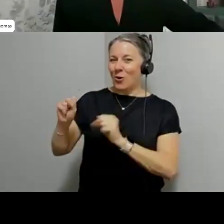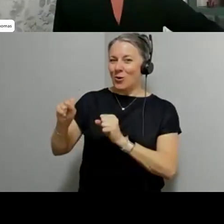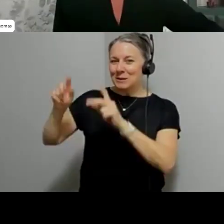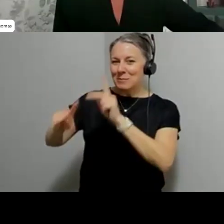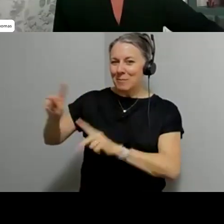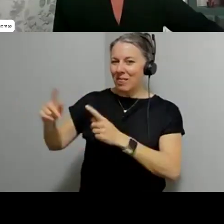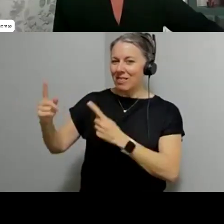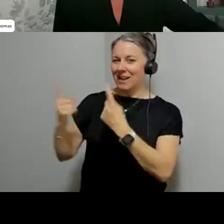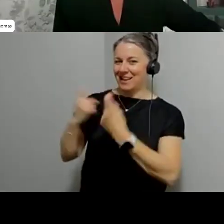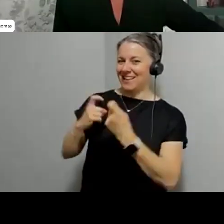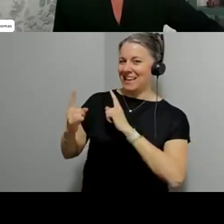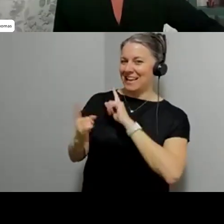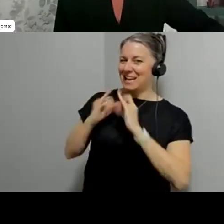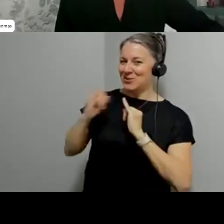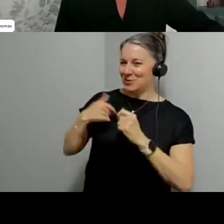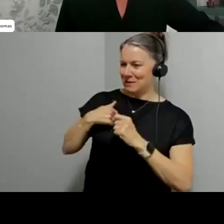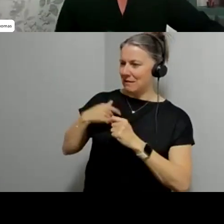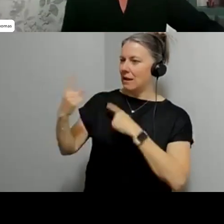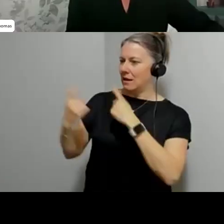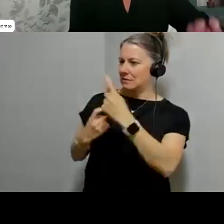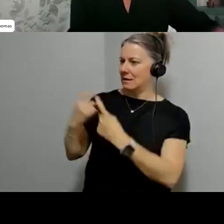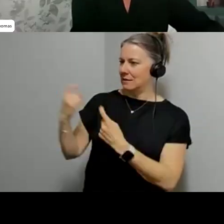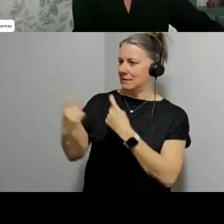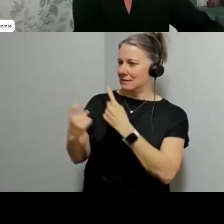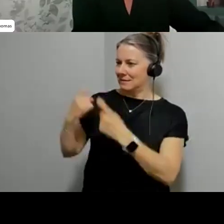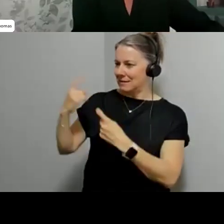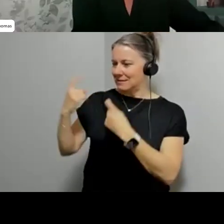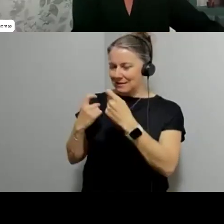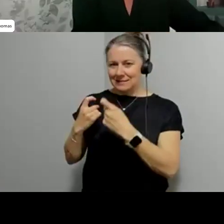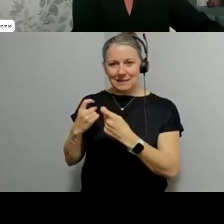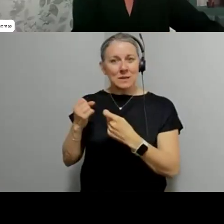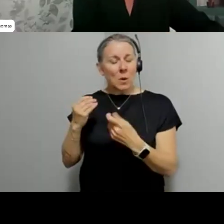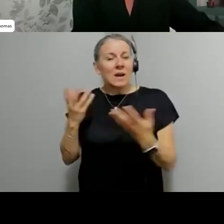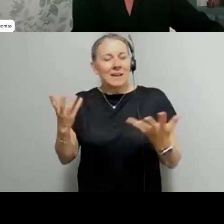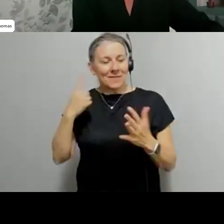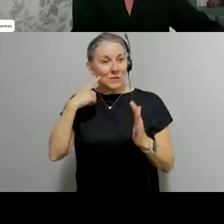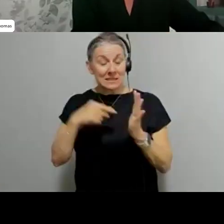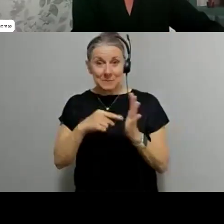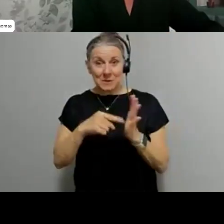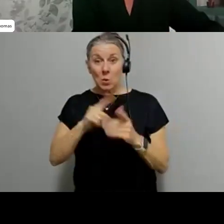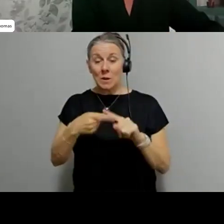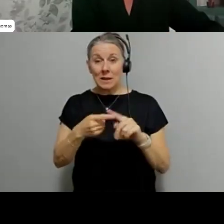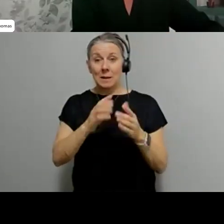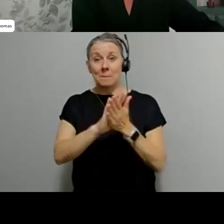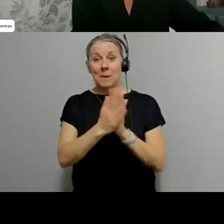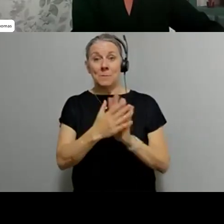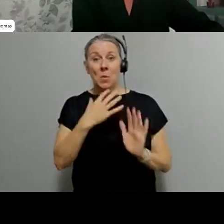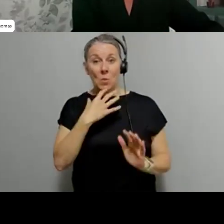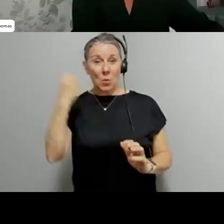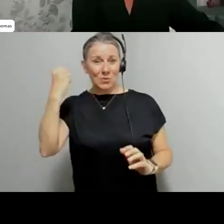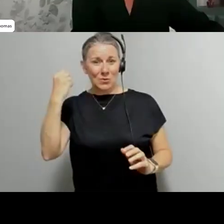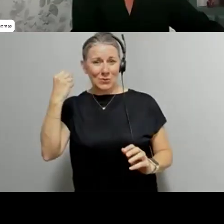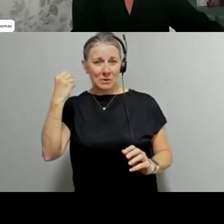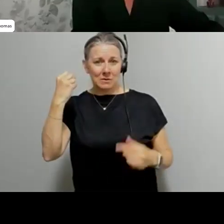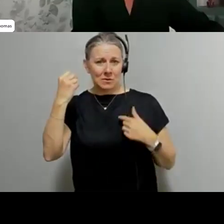of older people and how we don't really change as we get older. And I think that's a really important piece with so many